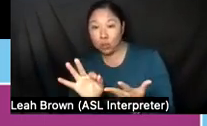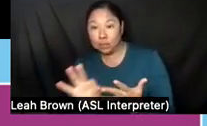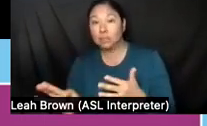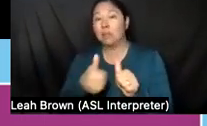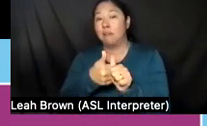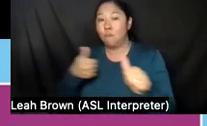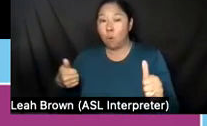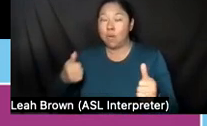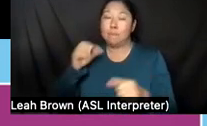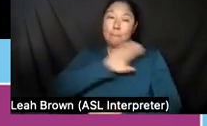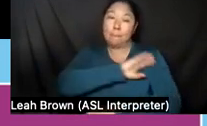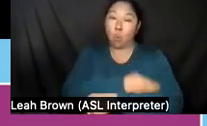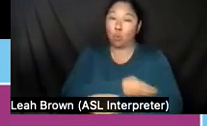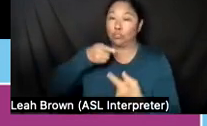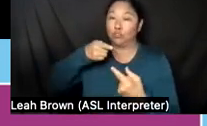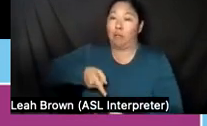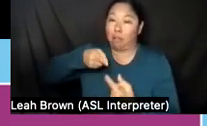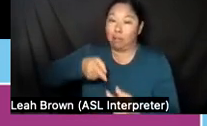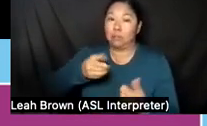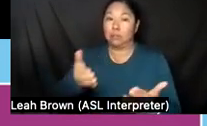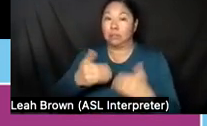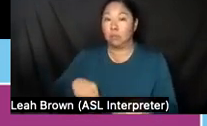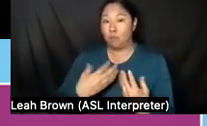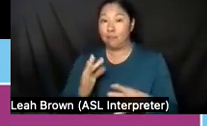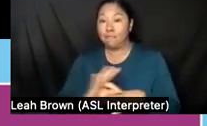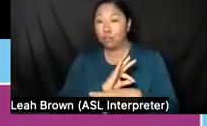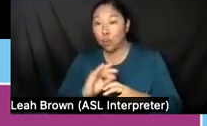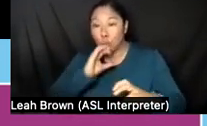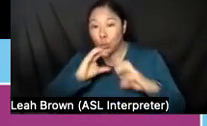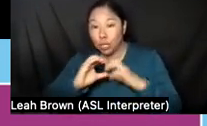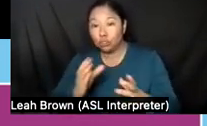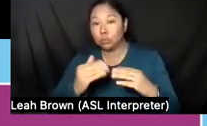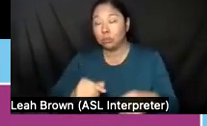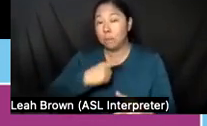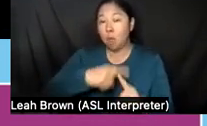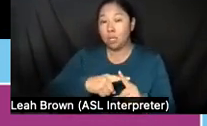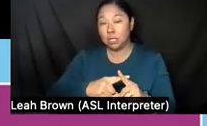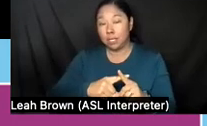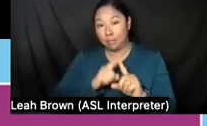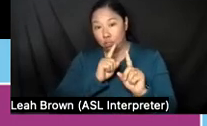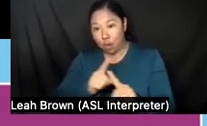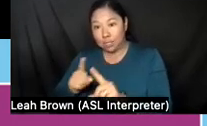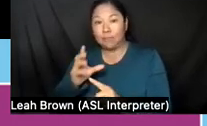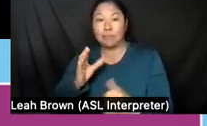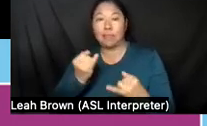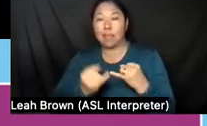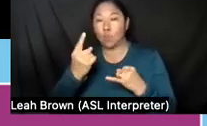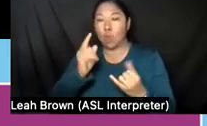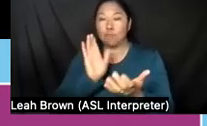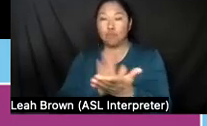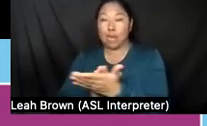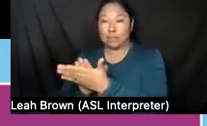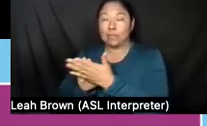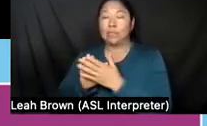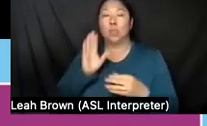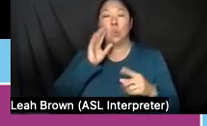struggles, providing them functional communication, positive directives, and praise. And in the next slides, we're going to go further into details of what